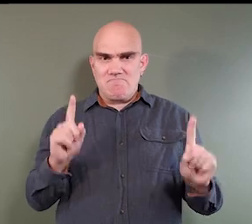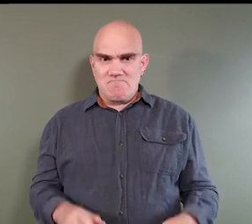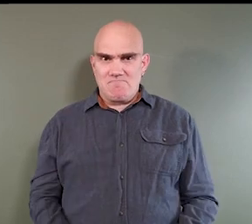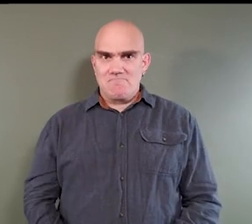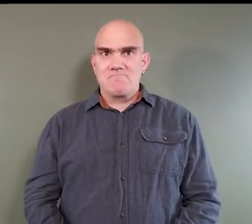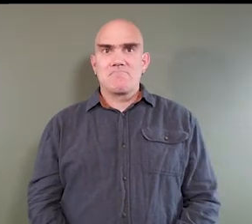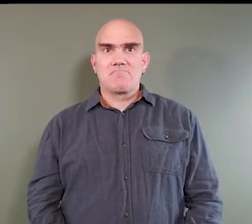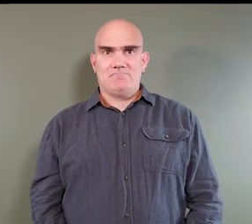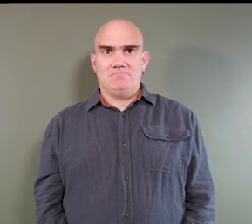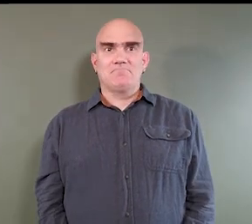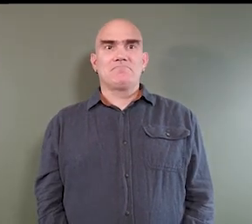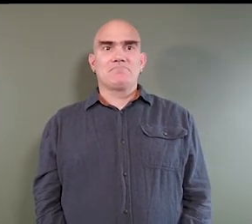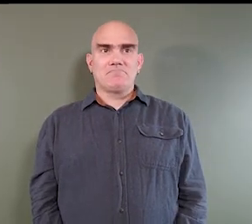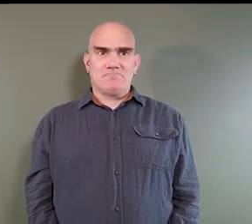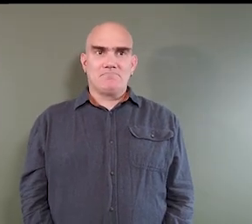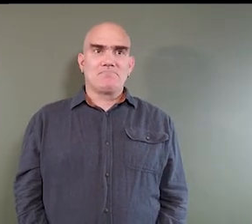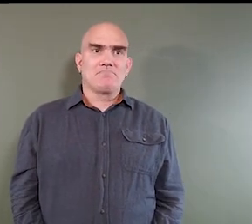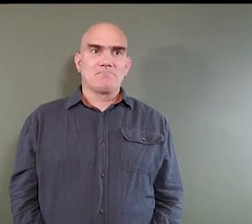here.